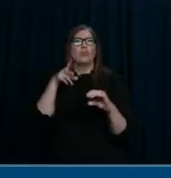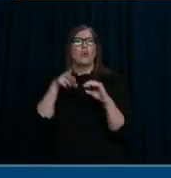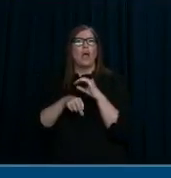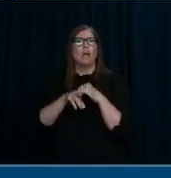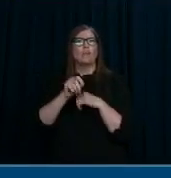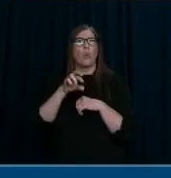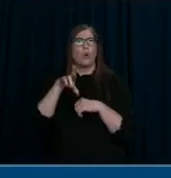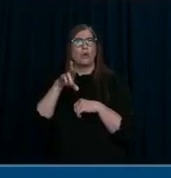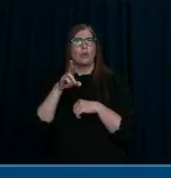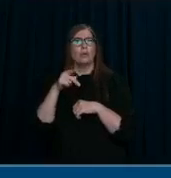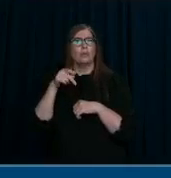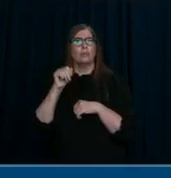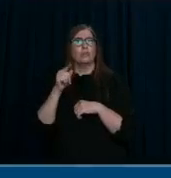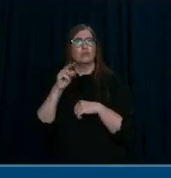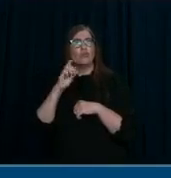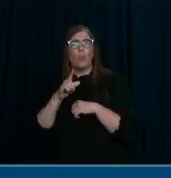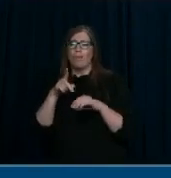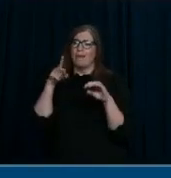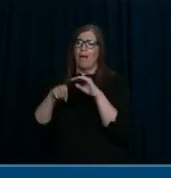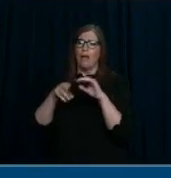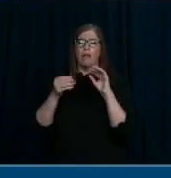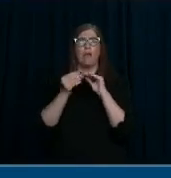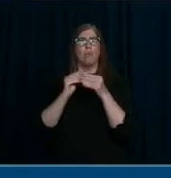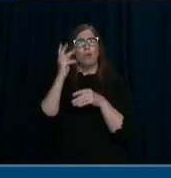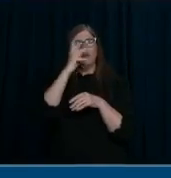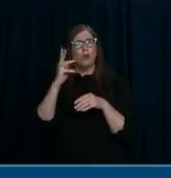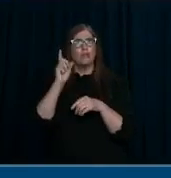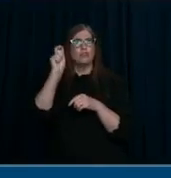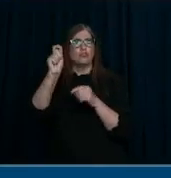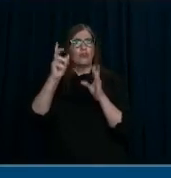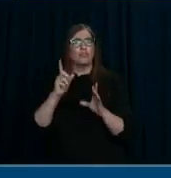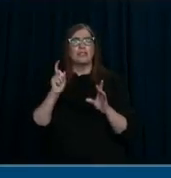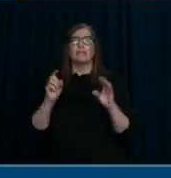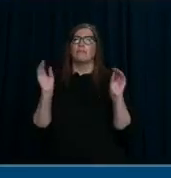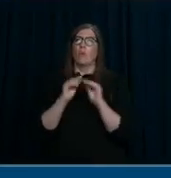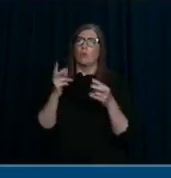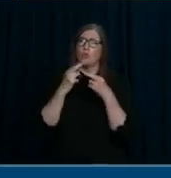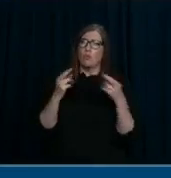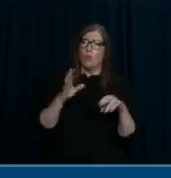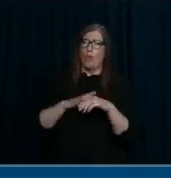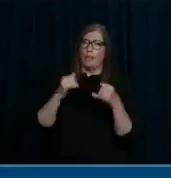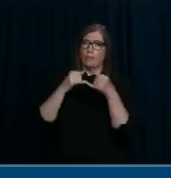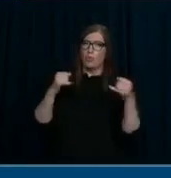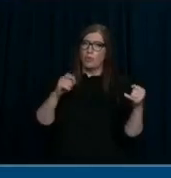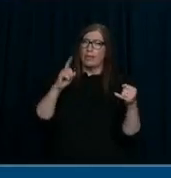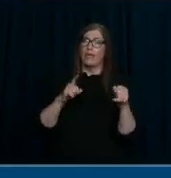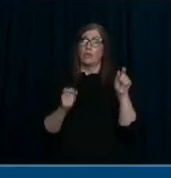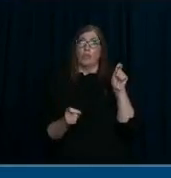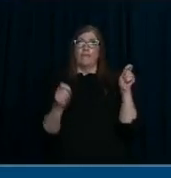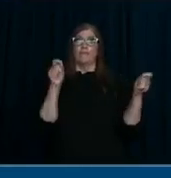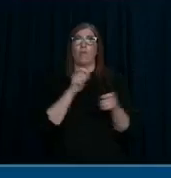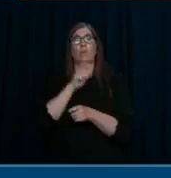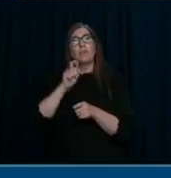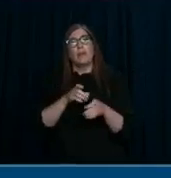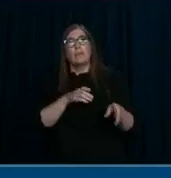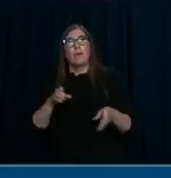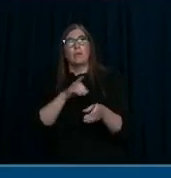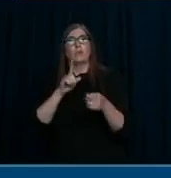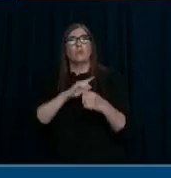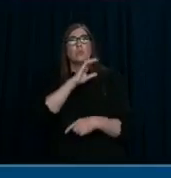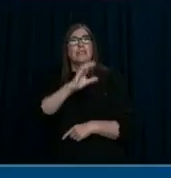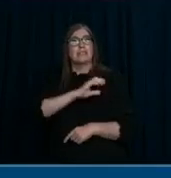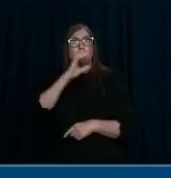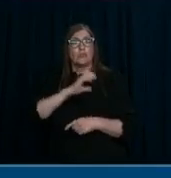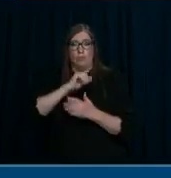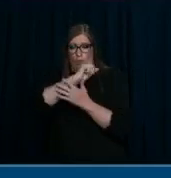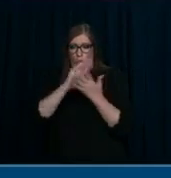Patrol. He's somebody who voted to cut the number of immigration judges. We need more resources on the border. We need reform. We need a pathway to citizenship.